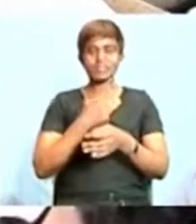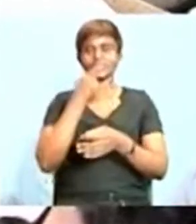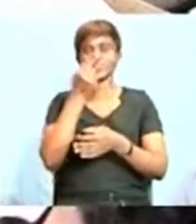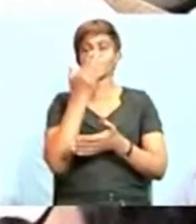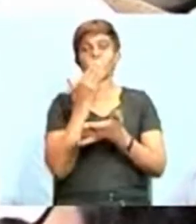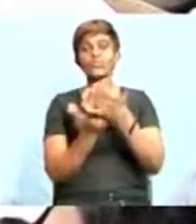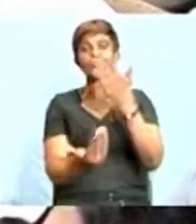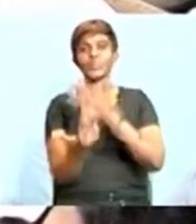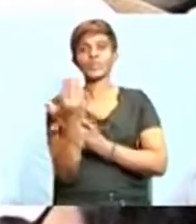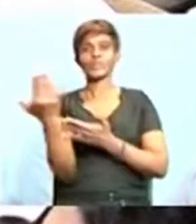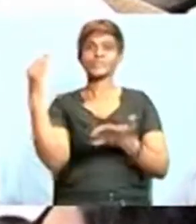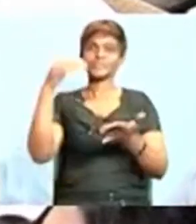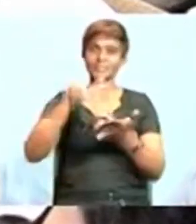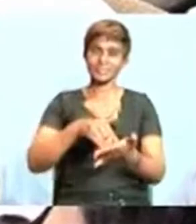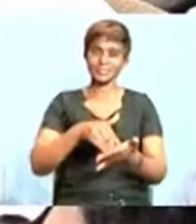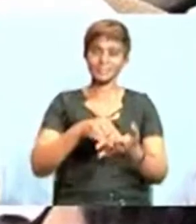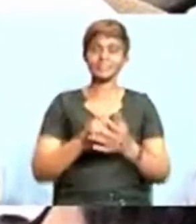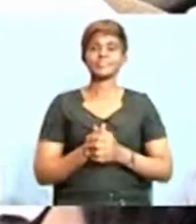once again.